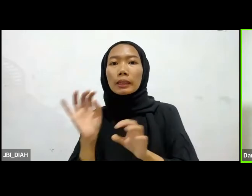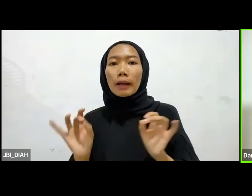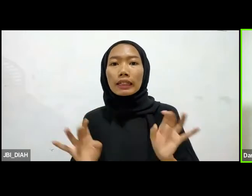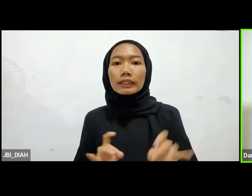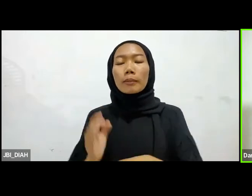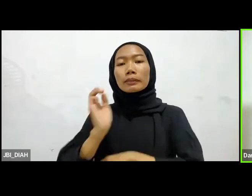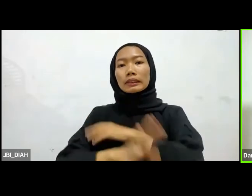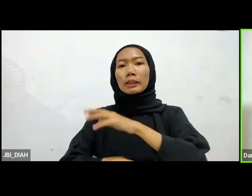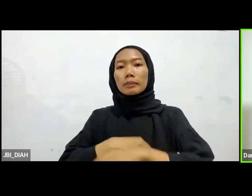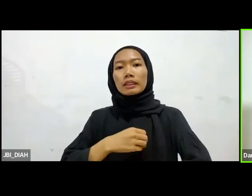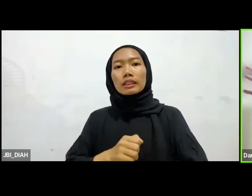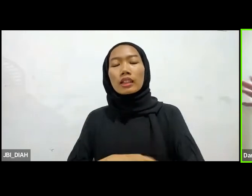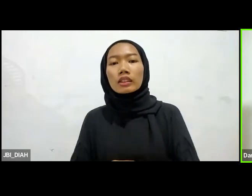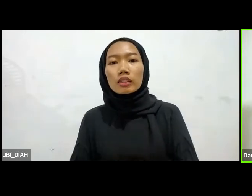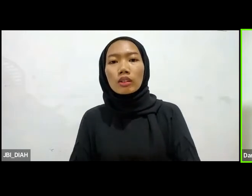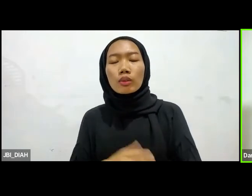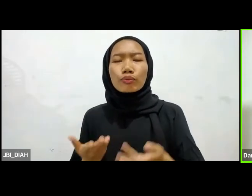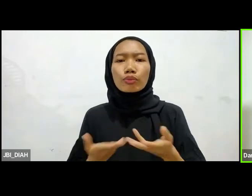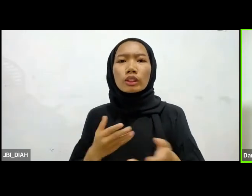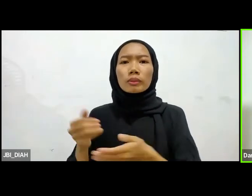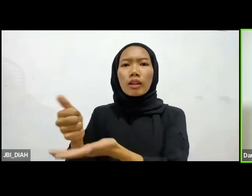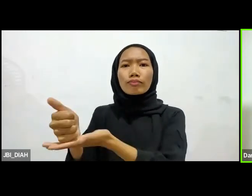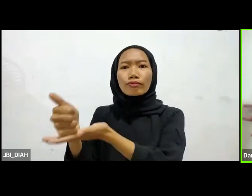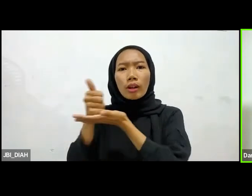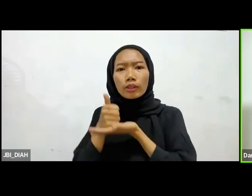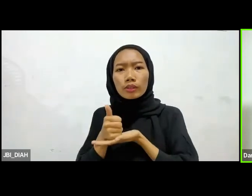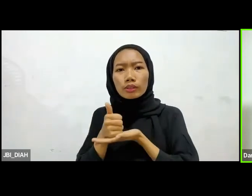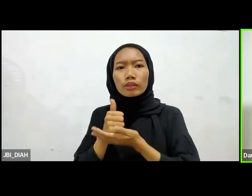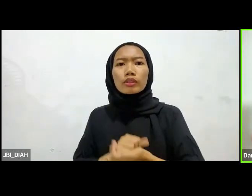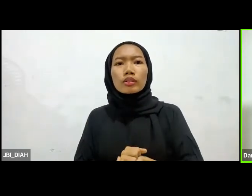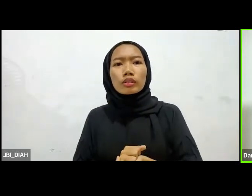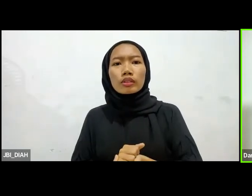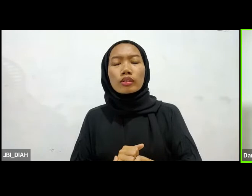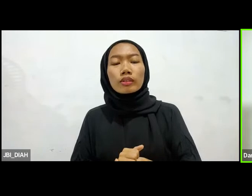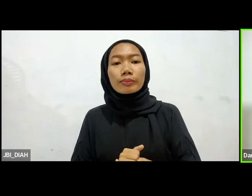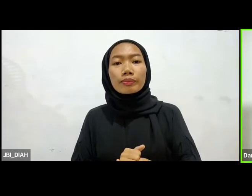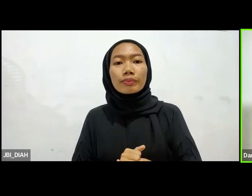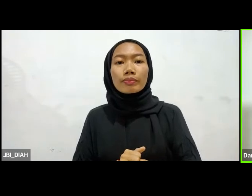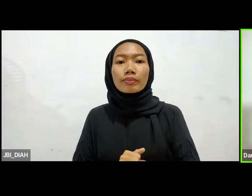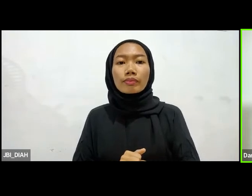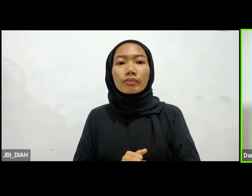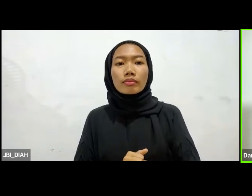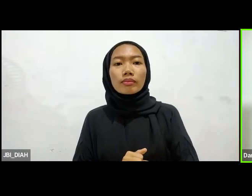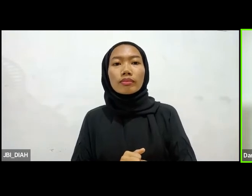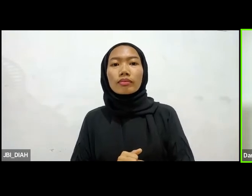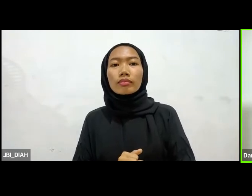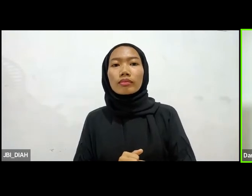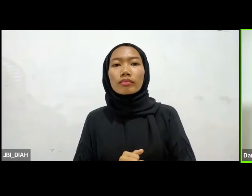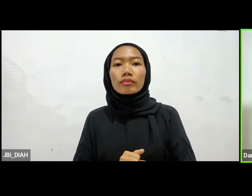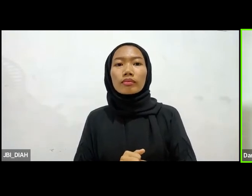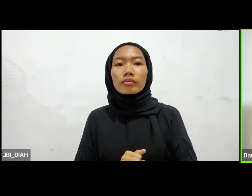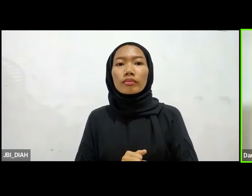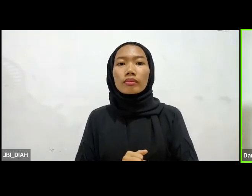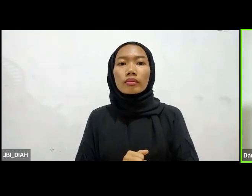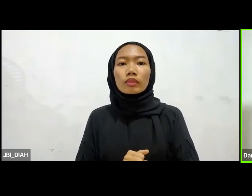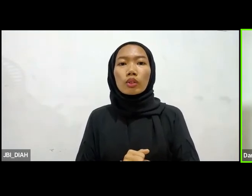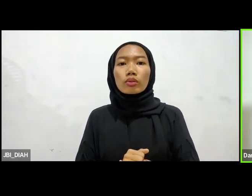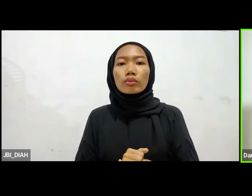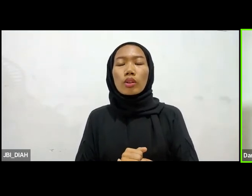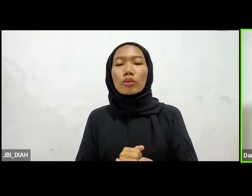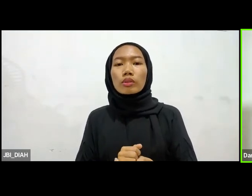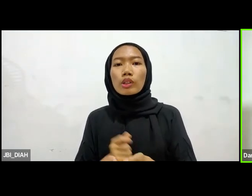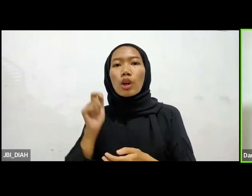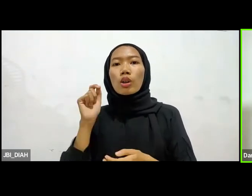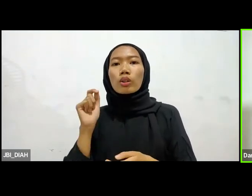with disability arriving today. I'm here to kind of make sure we have all the inputs we need to get them